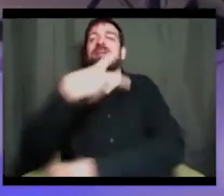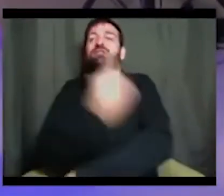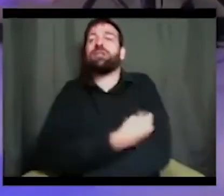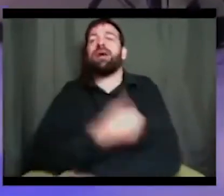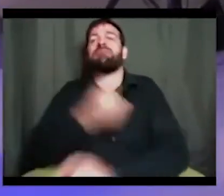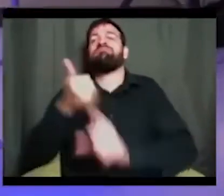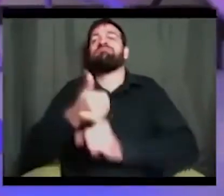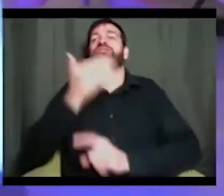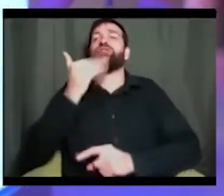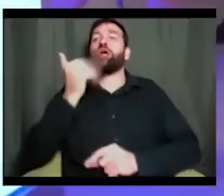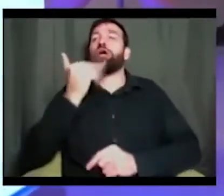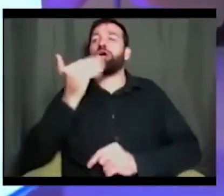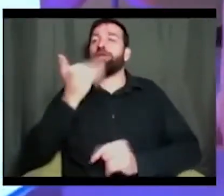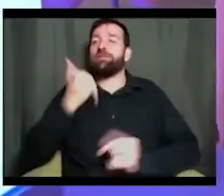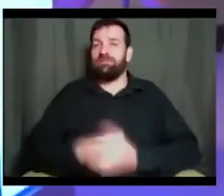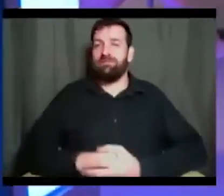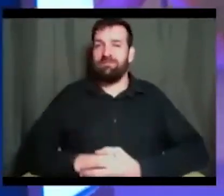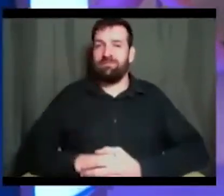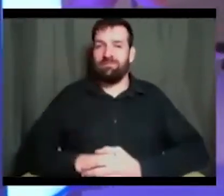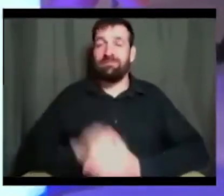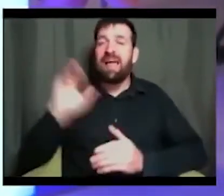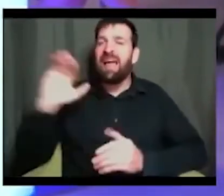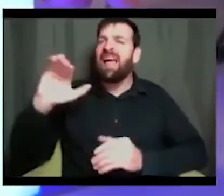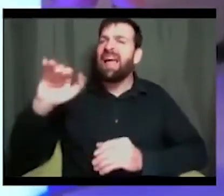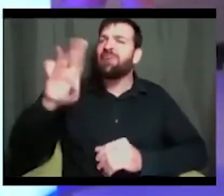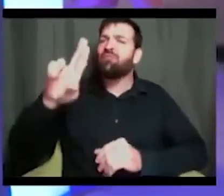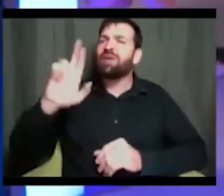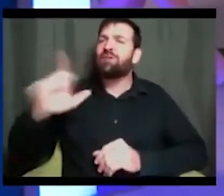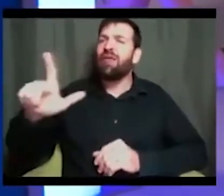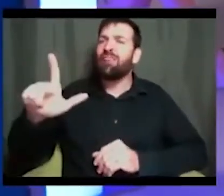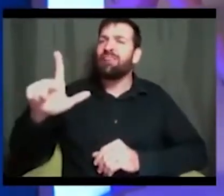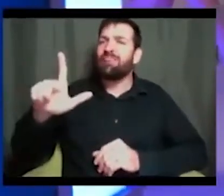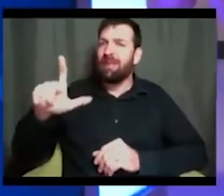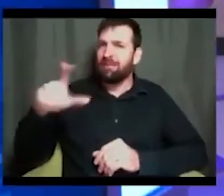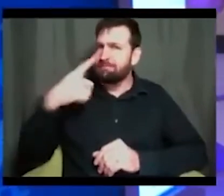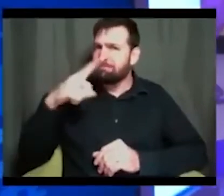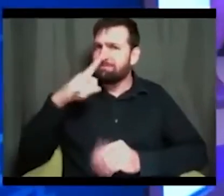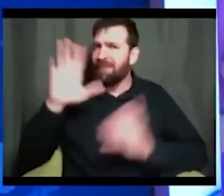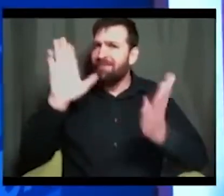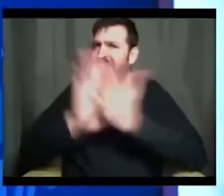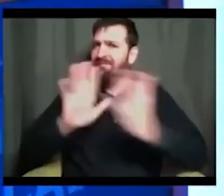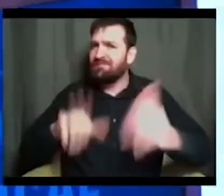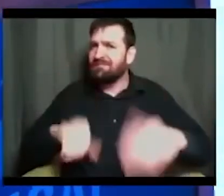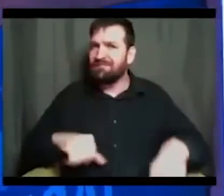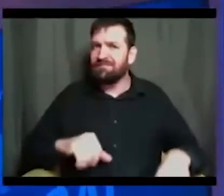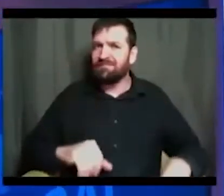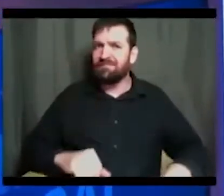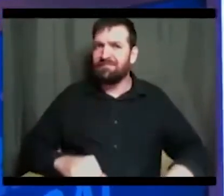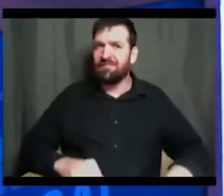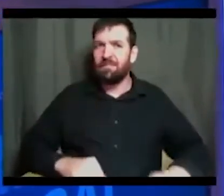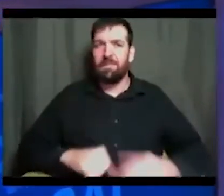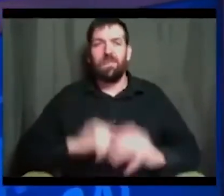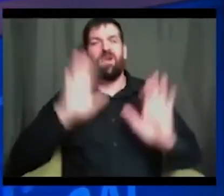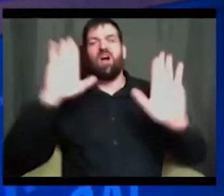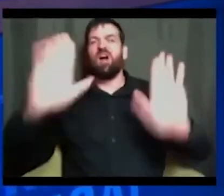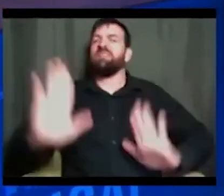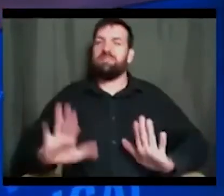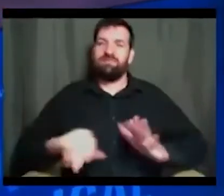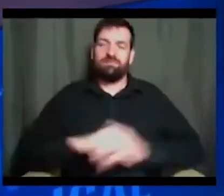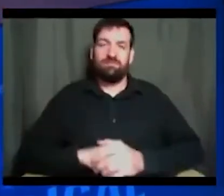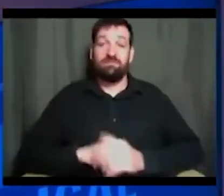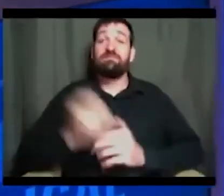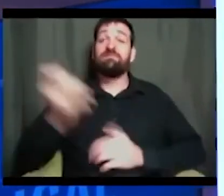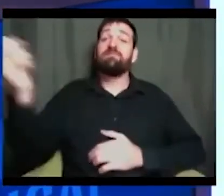it. Perfect. Hey, Russell. I know, Russell, that's great. Can you give me a high Hey, five and or a I low think- five? Awesome. Okay, so you come back and see me in a